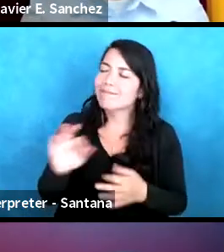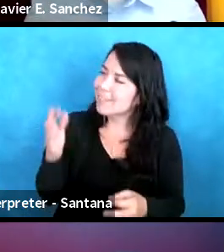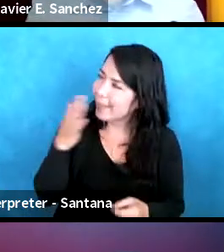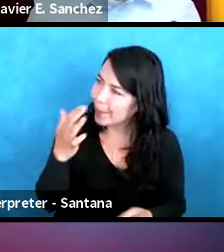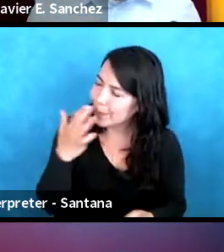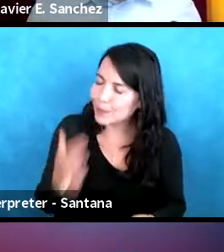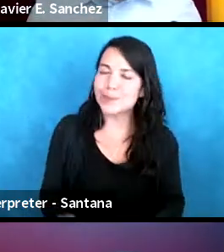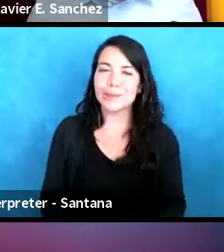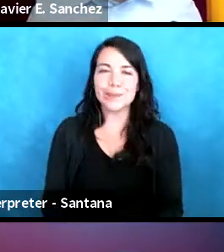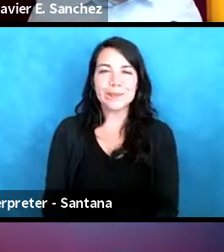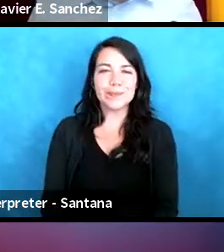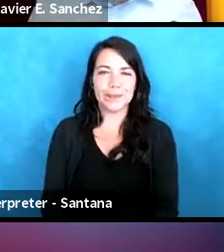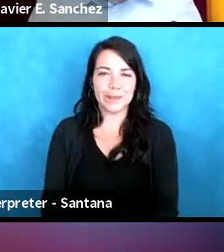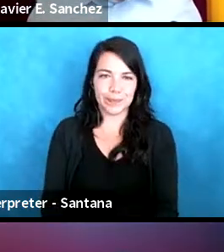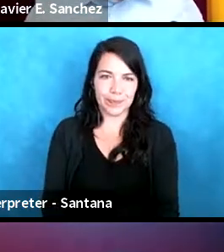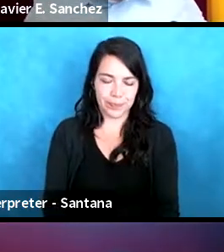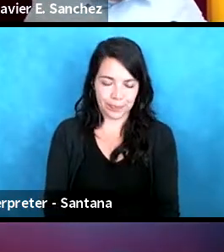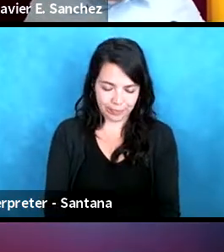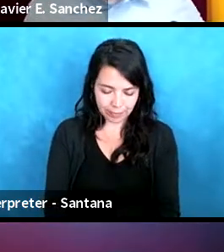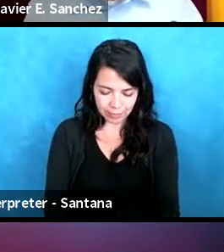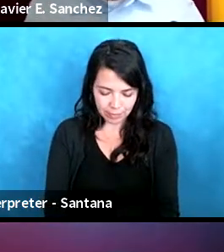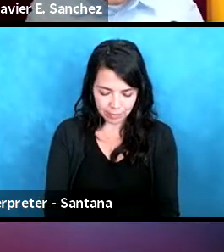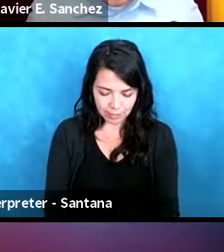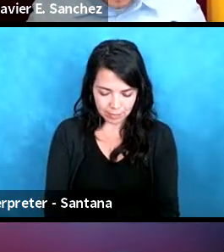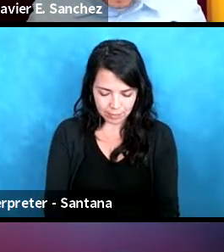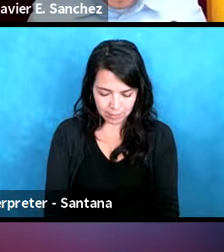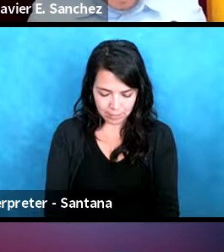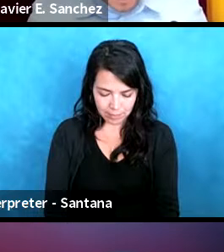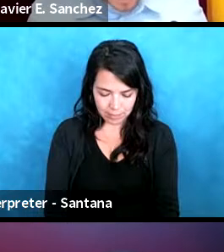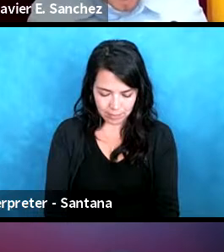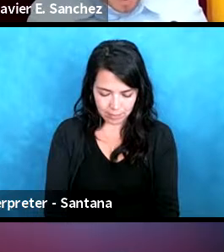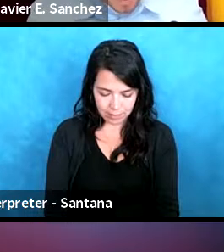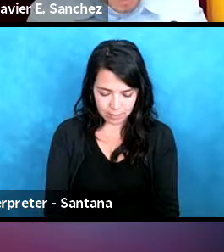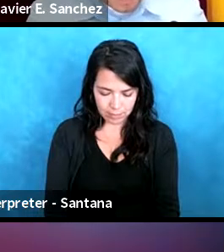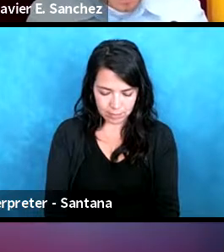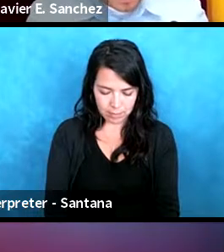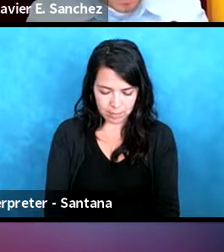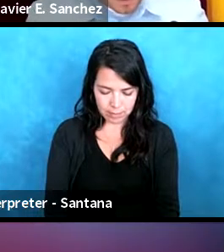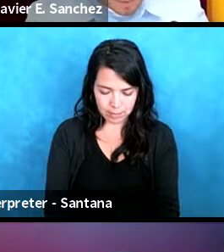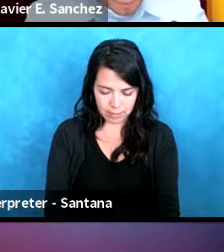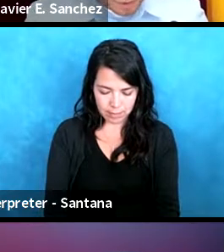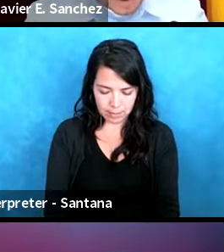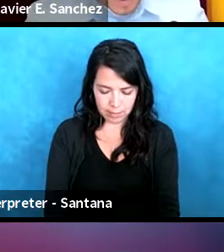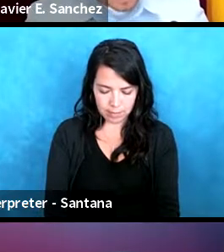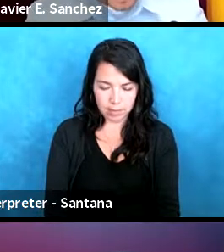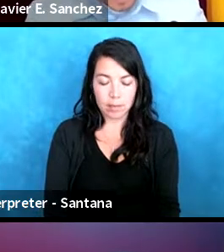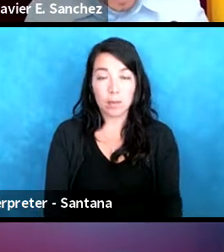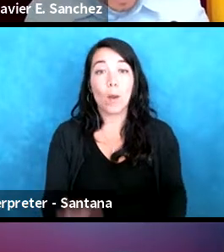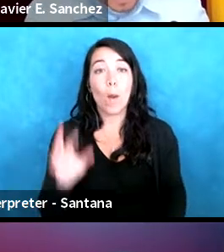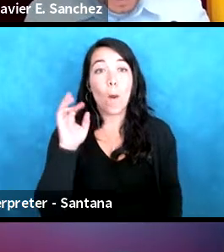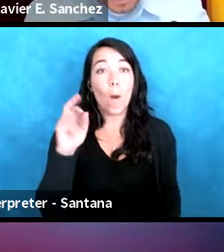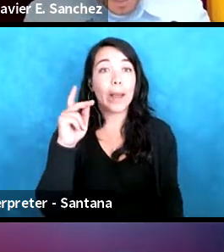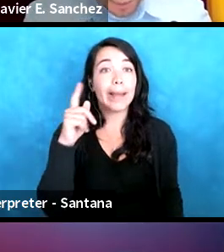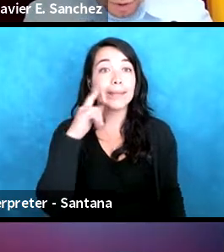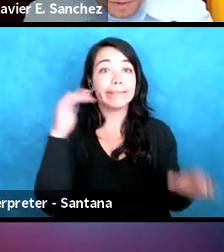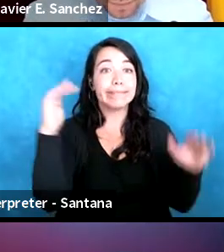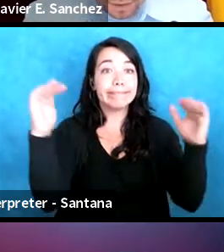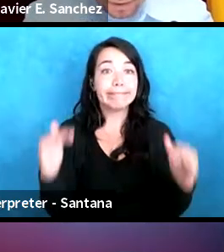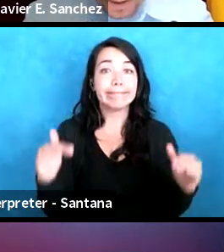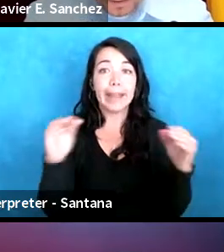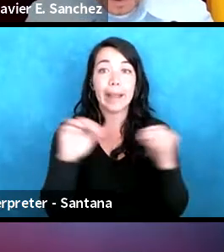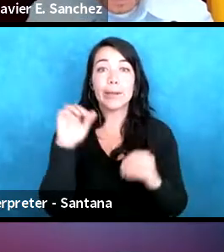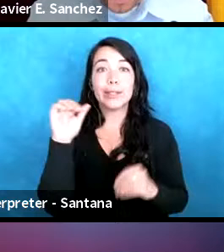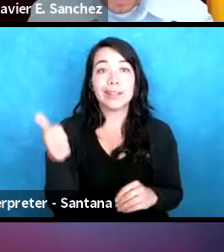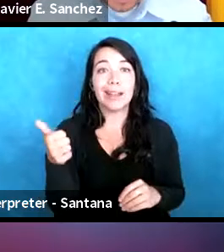council members. All right. Let's see if I have this correctly now. We'll go on to Roman numeral 10, items posed